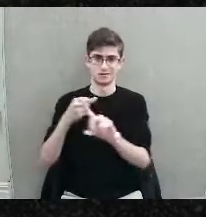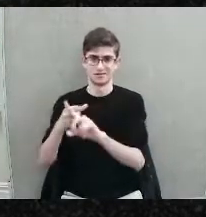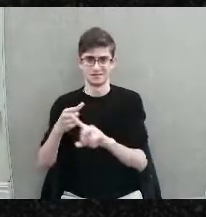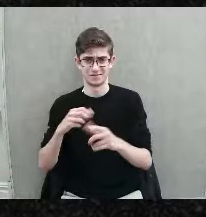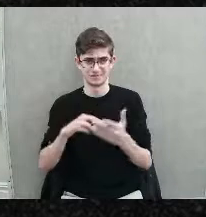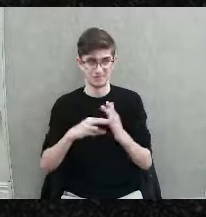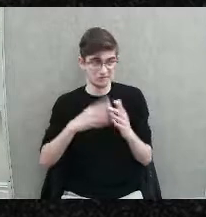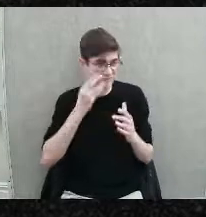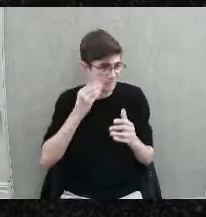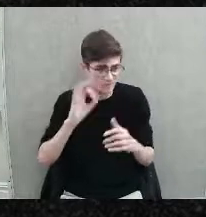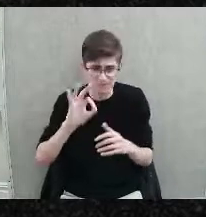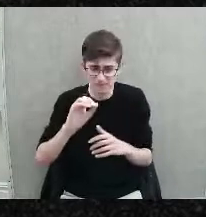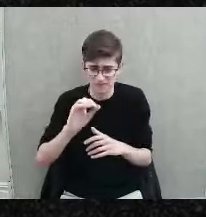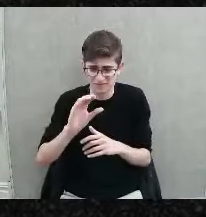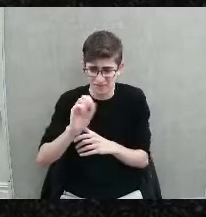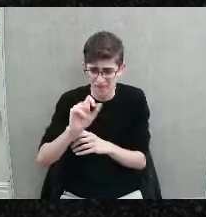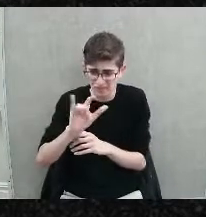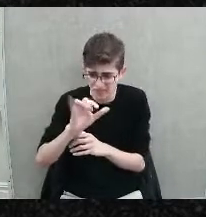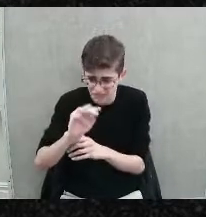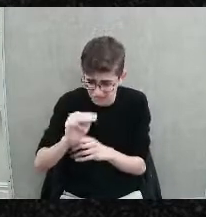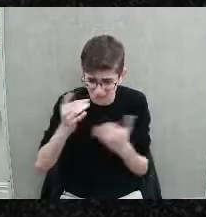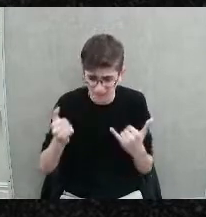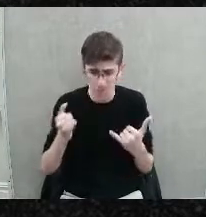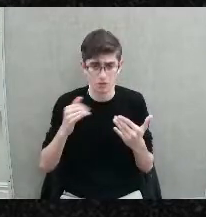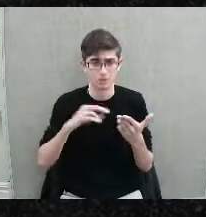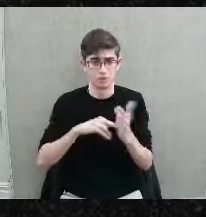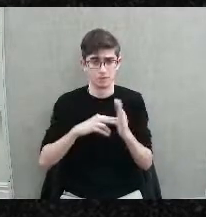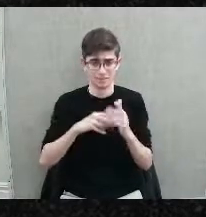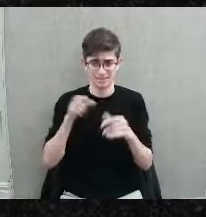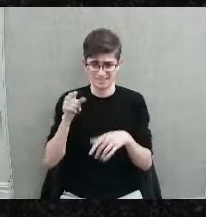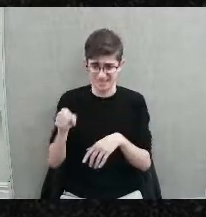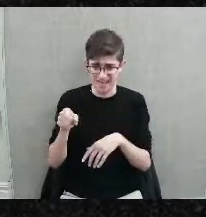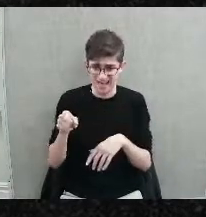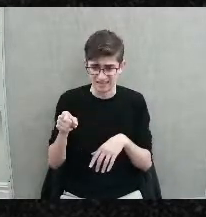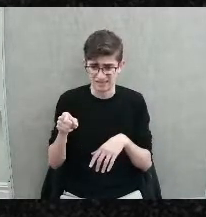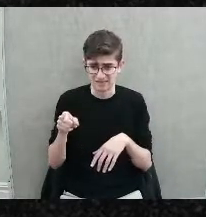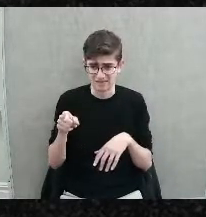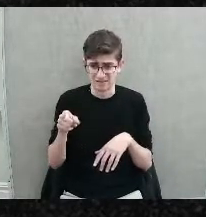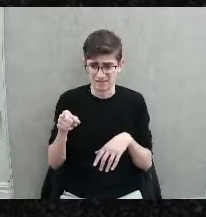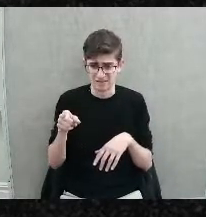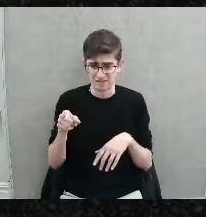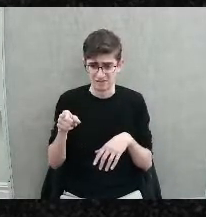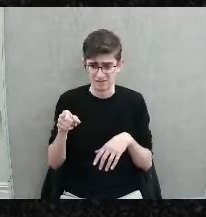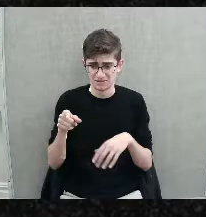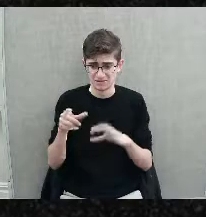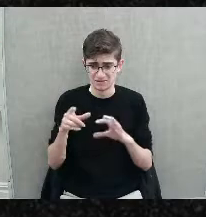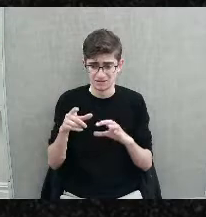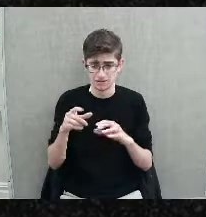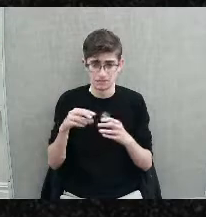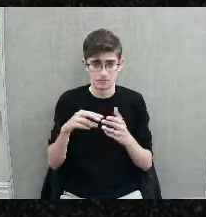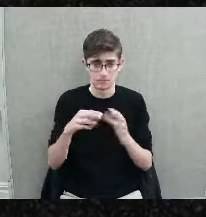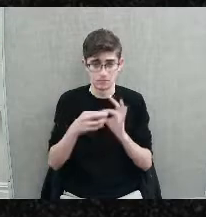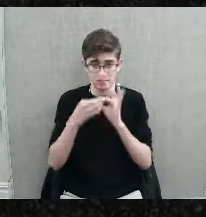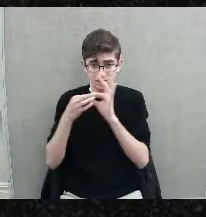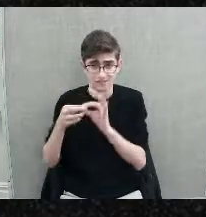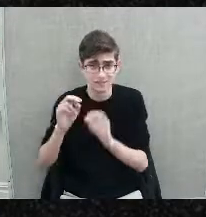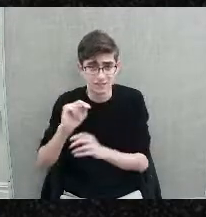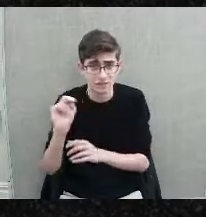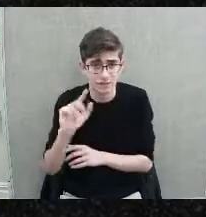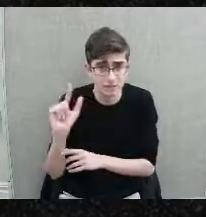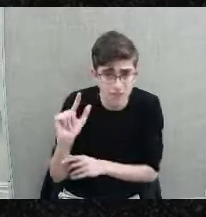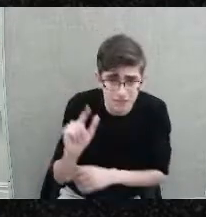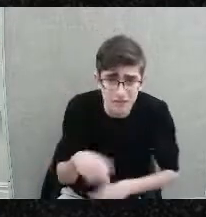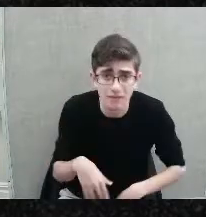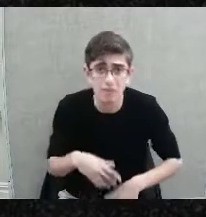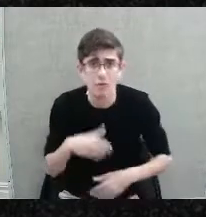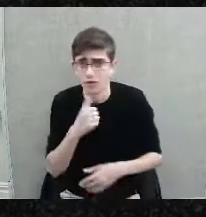of fascism? And is then fascism of pre-neoliberal fascism? Are we talking about a neoliberal form of fascism?